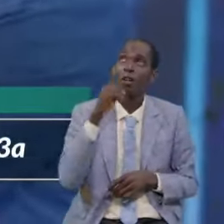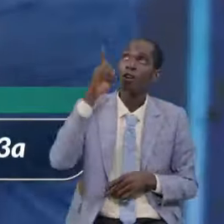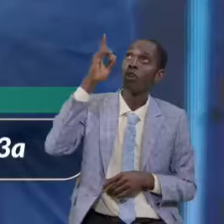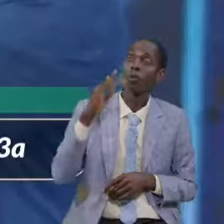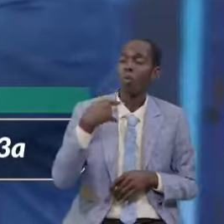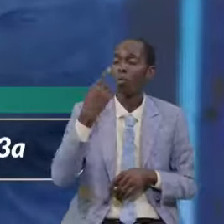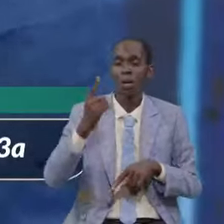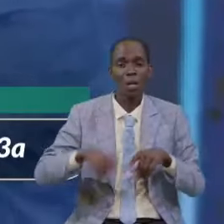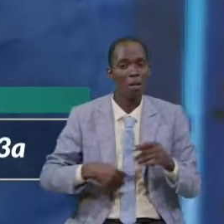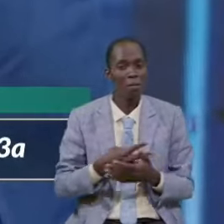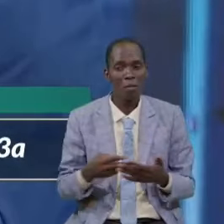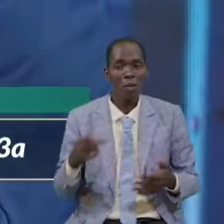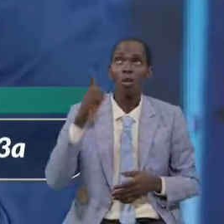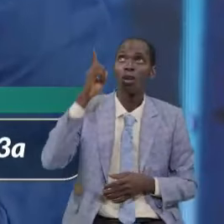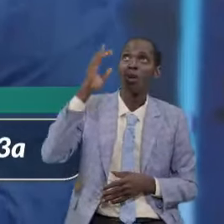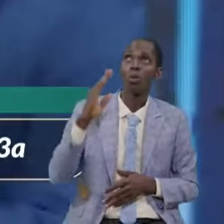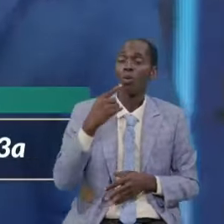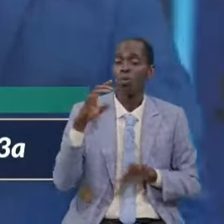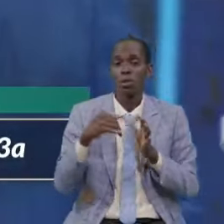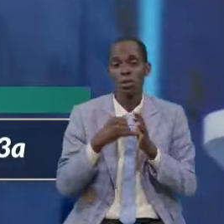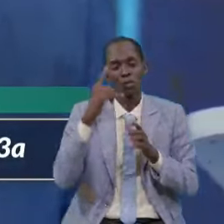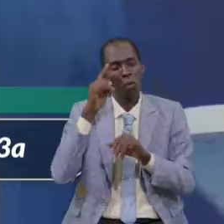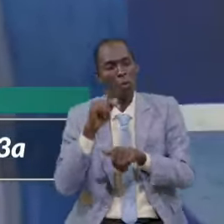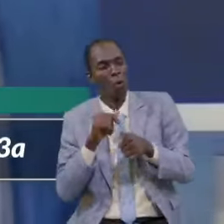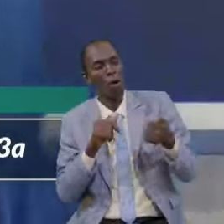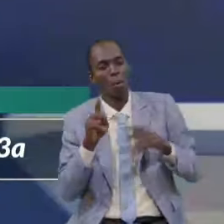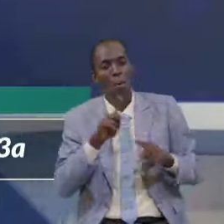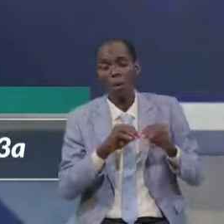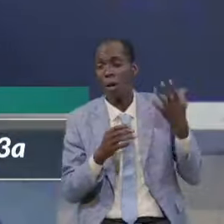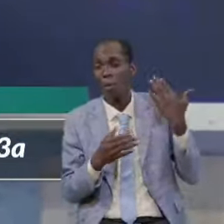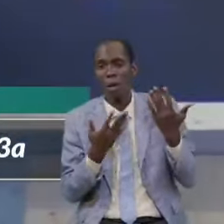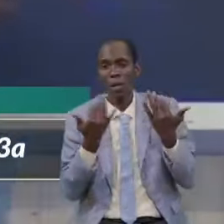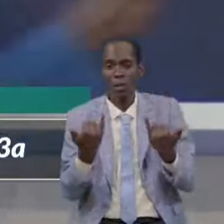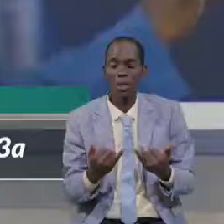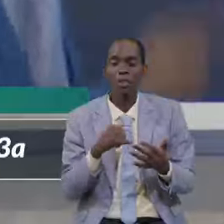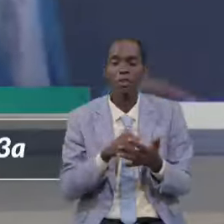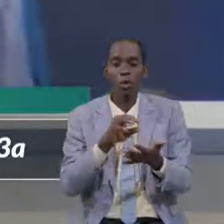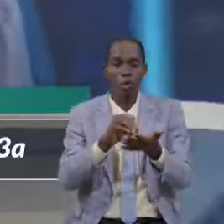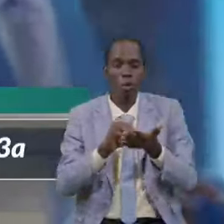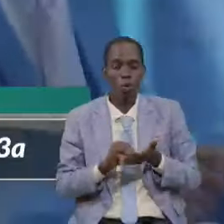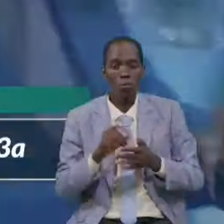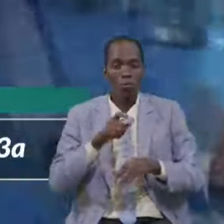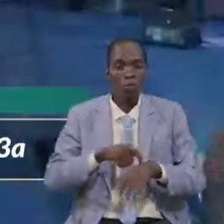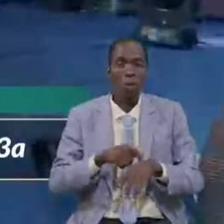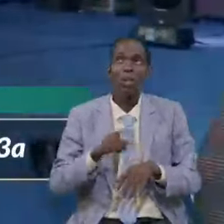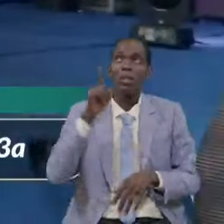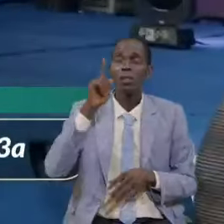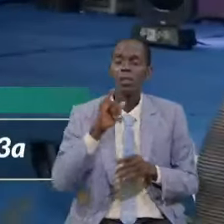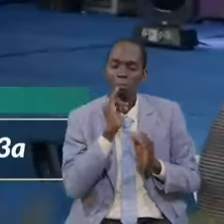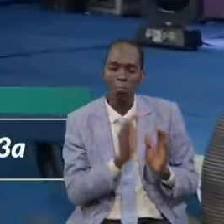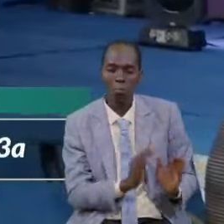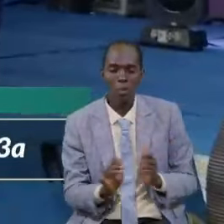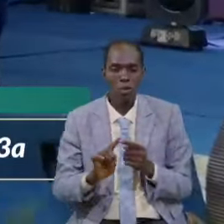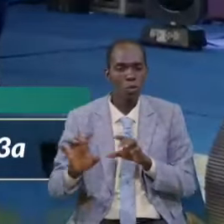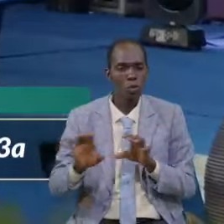done it for other people, and he comes to you now and is about to do that new thing in your life. It